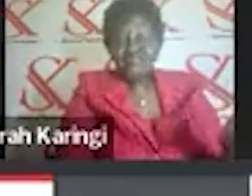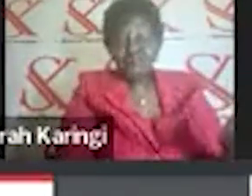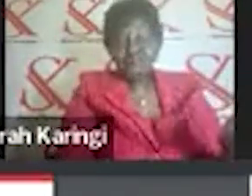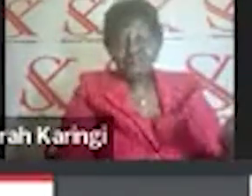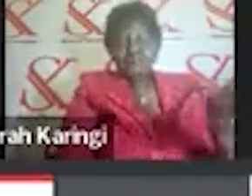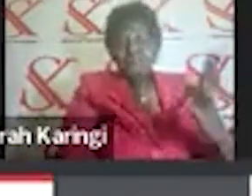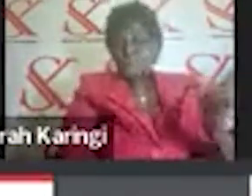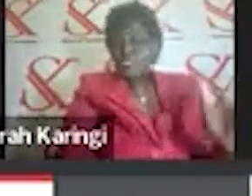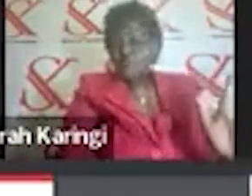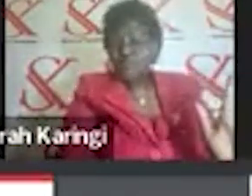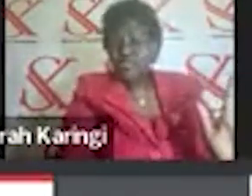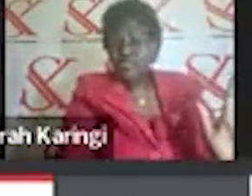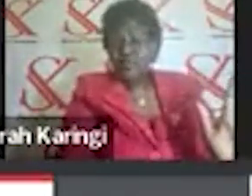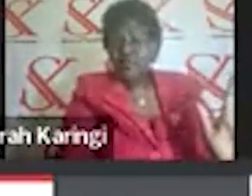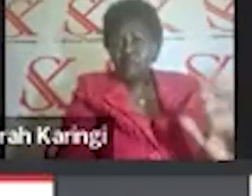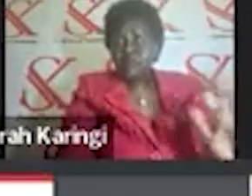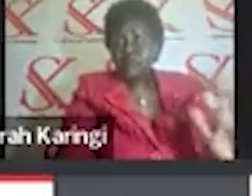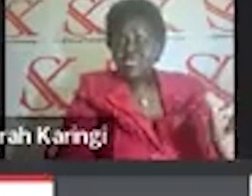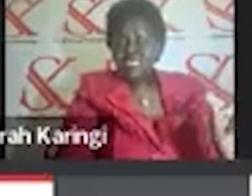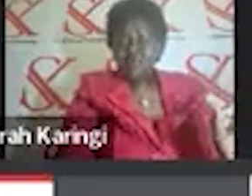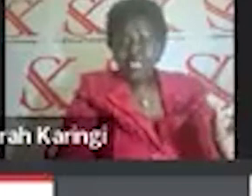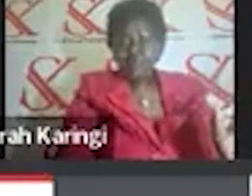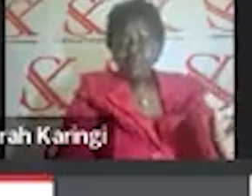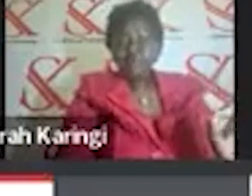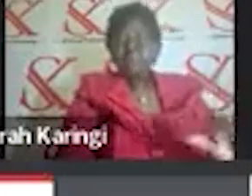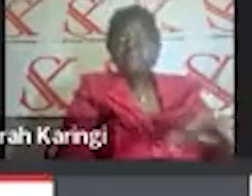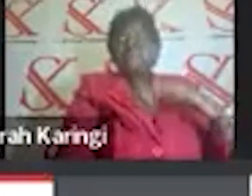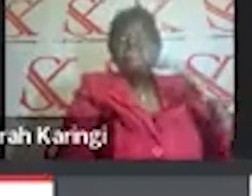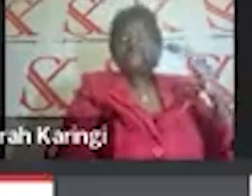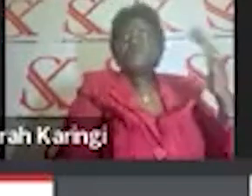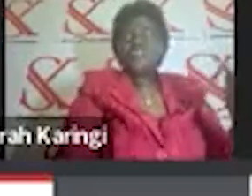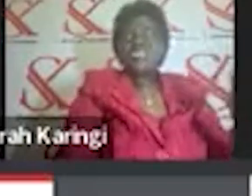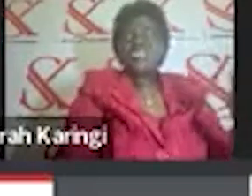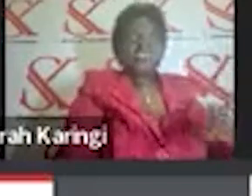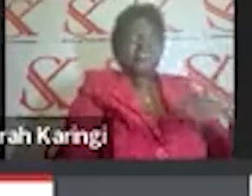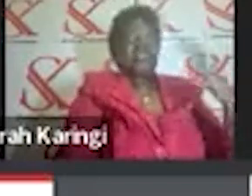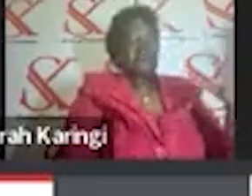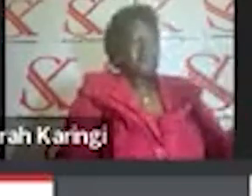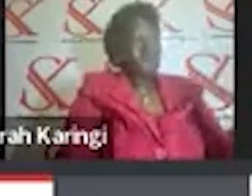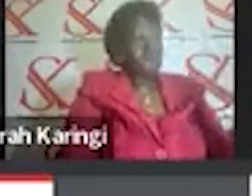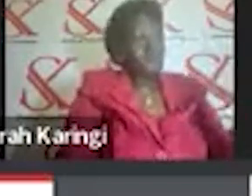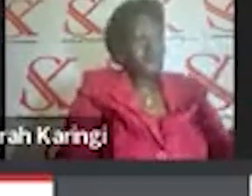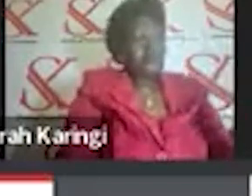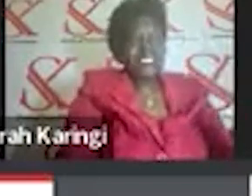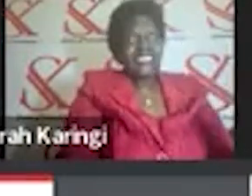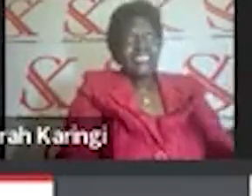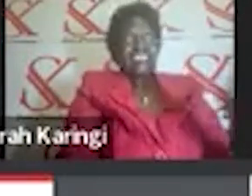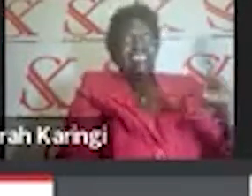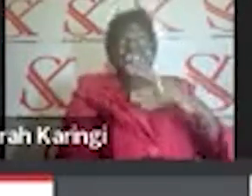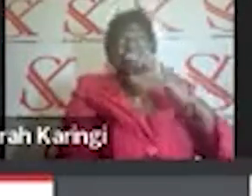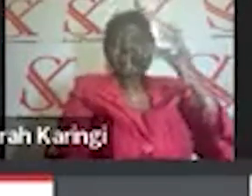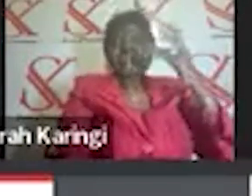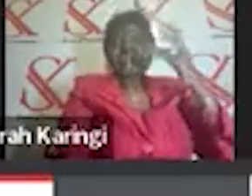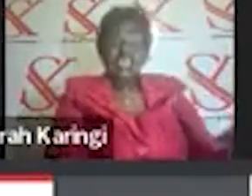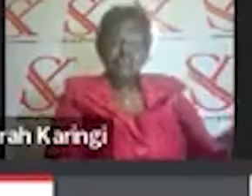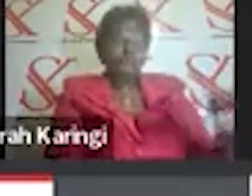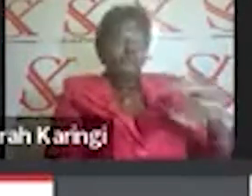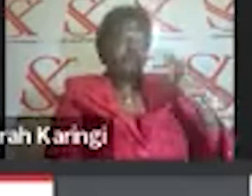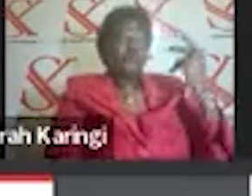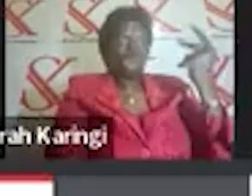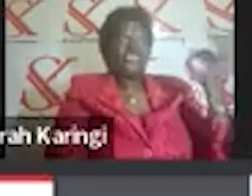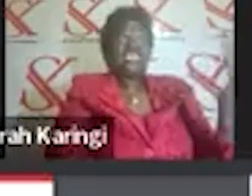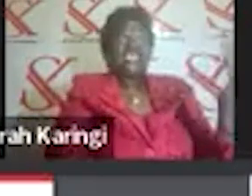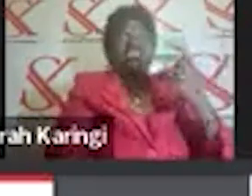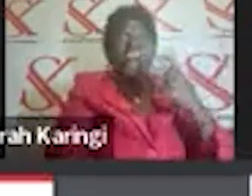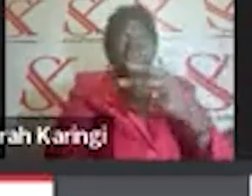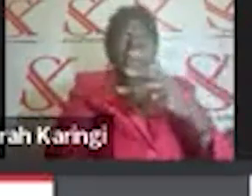face life without, of course, without any fear. You'll be able to continue, either be able to grow your business. If it is a career, you'll be